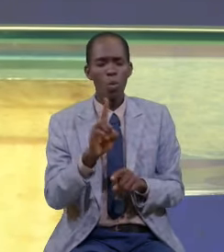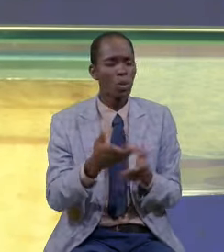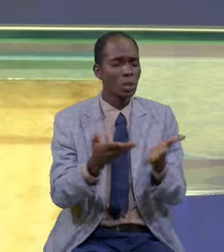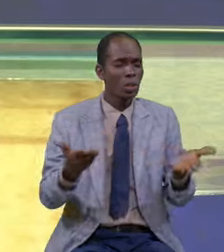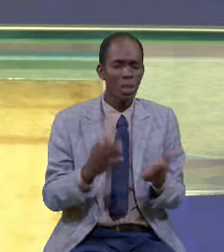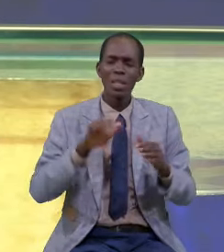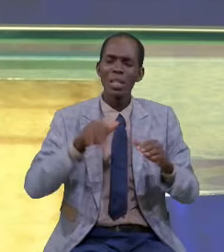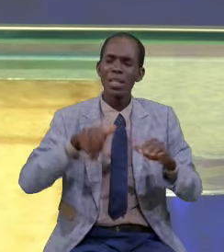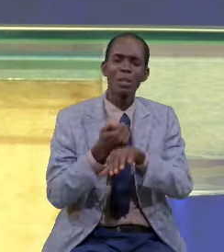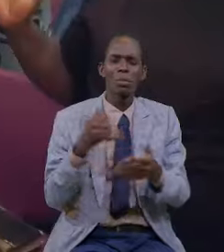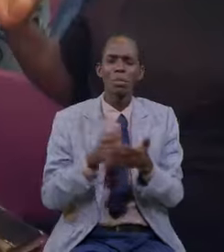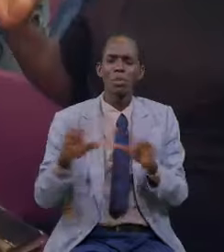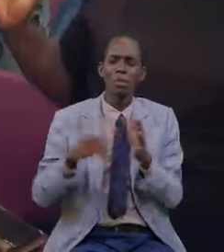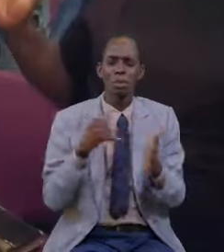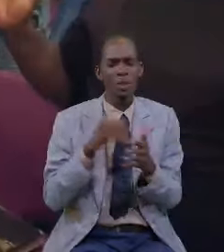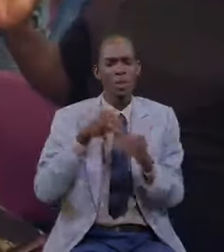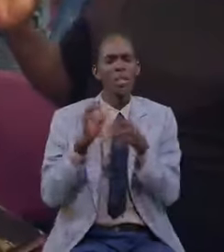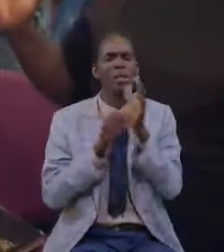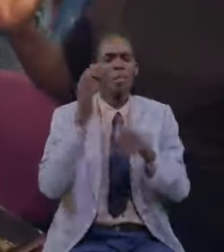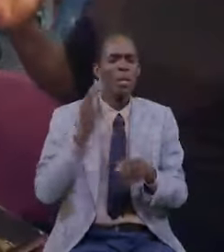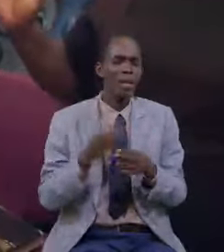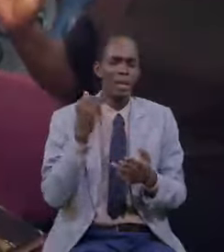every life in Jesus' name.